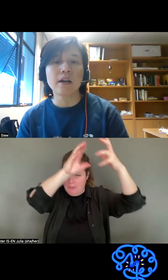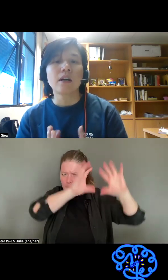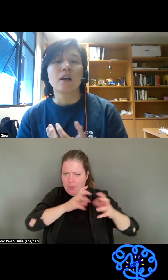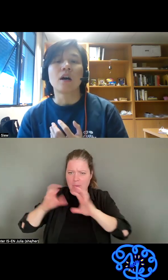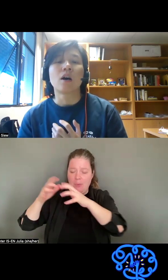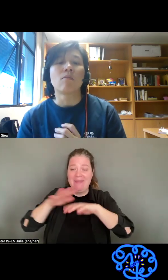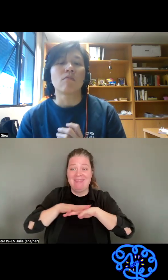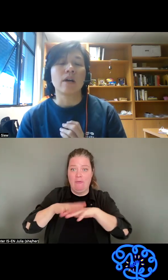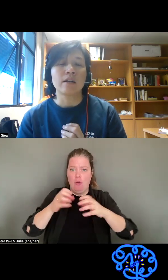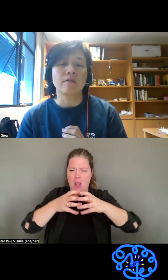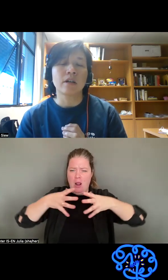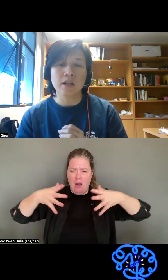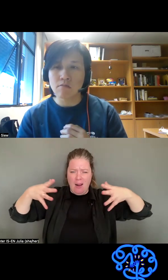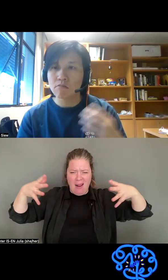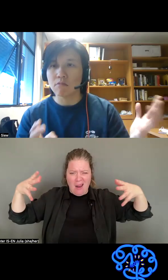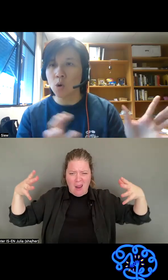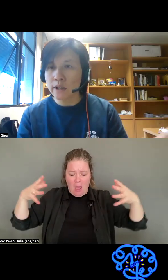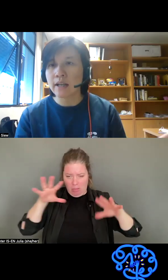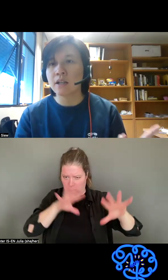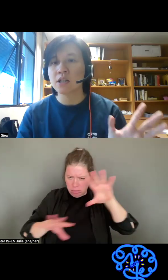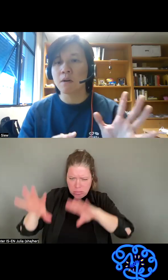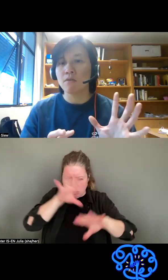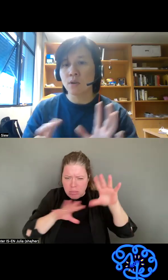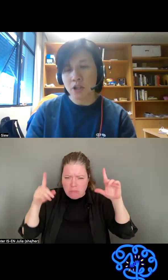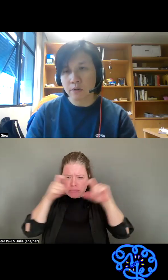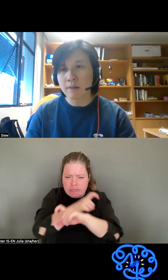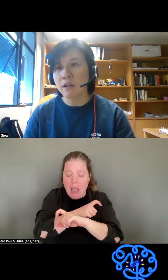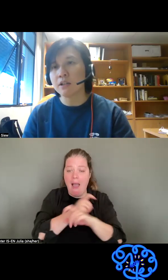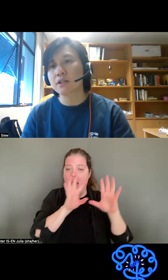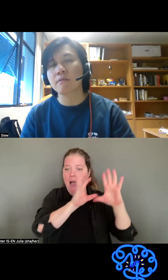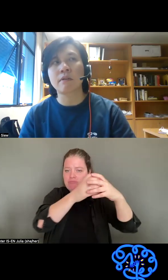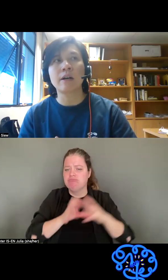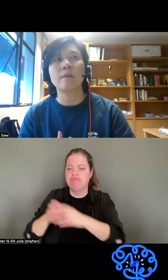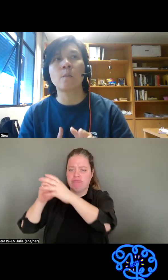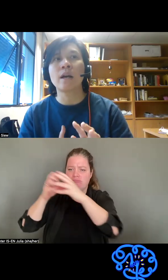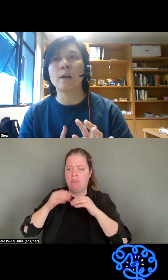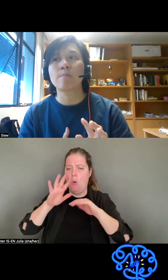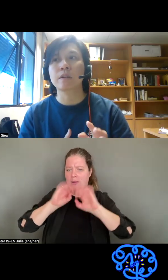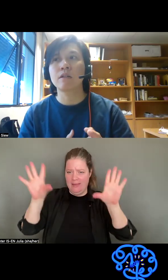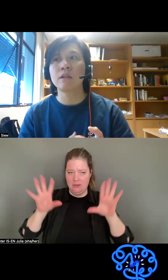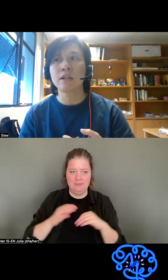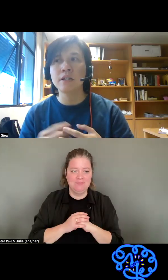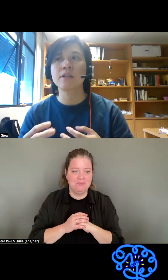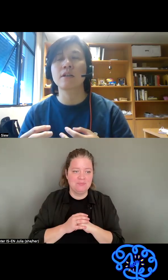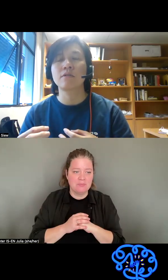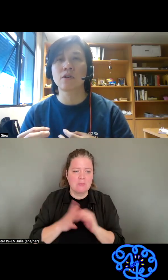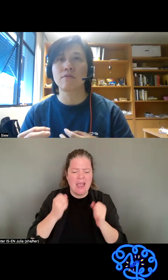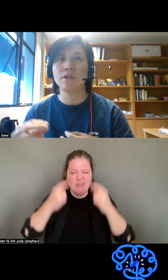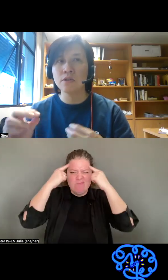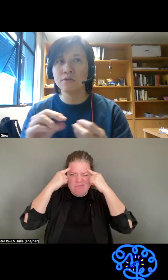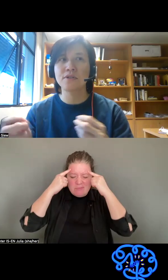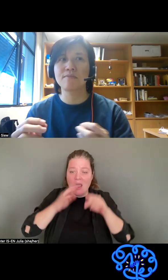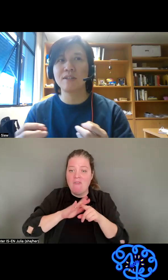big. And there are some older ideas about phonological templates, right, where learners sort